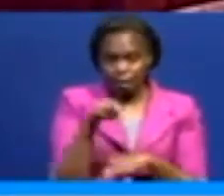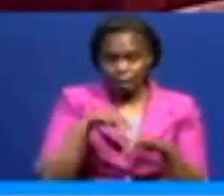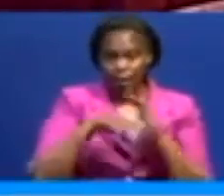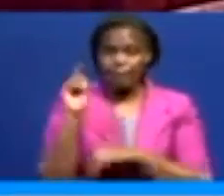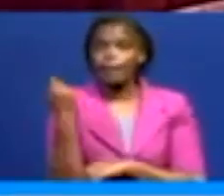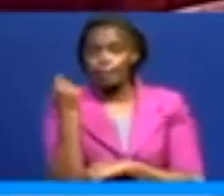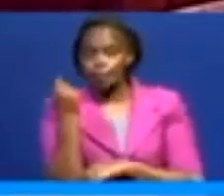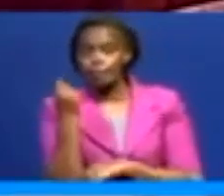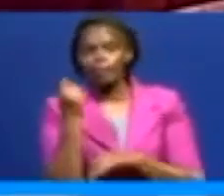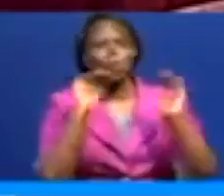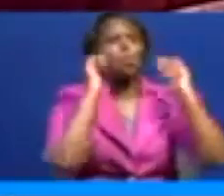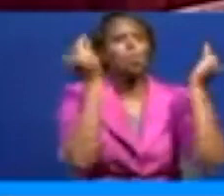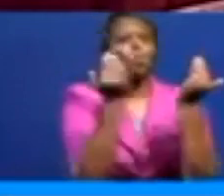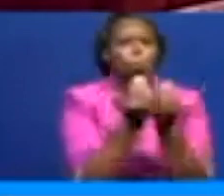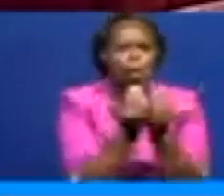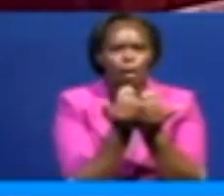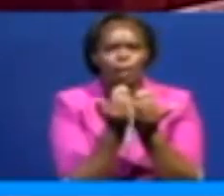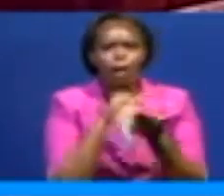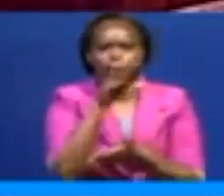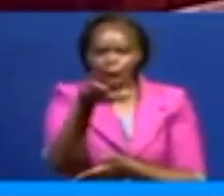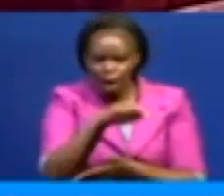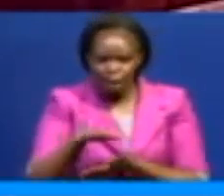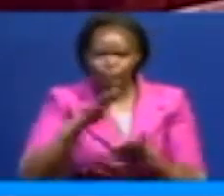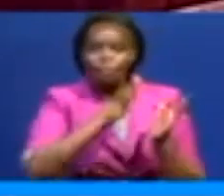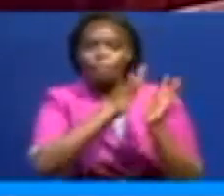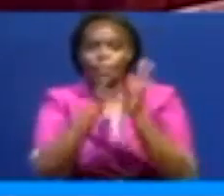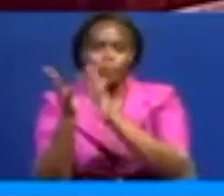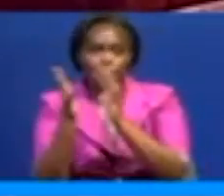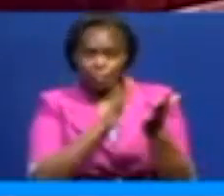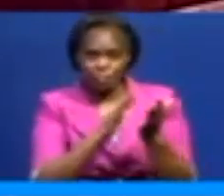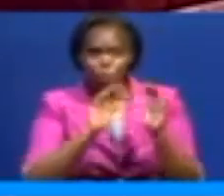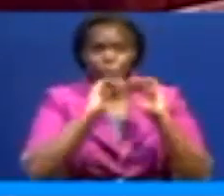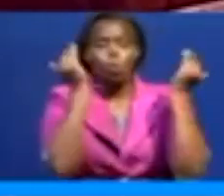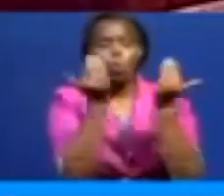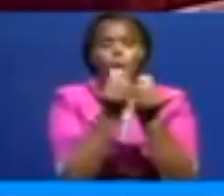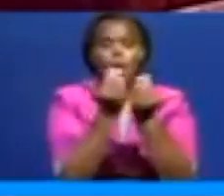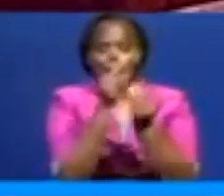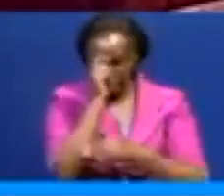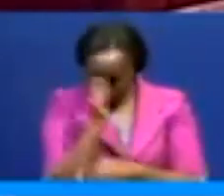The entire world, when on matters environment, the entire world, they bows before Nairobi.